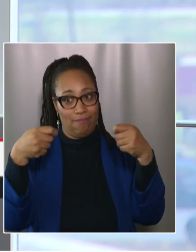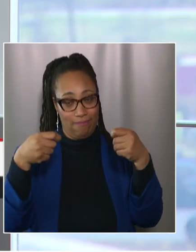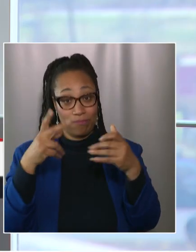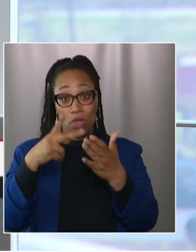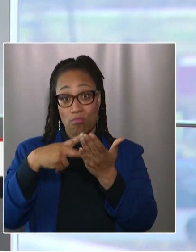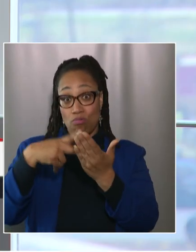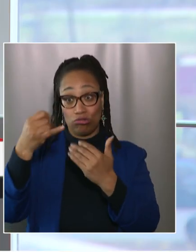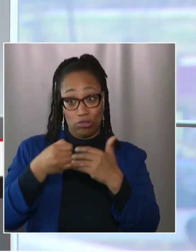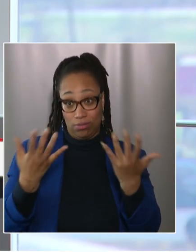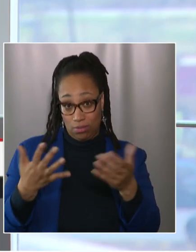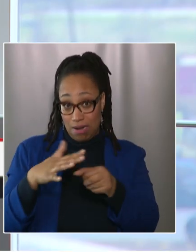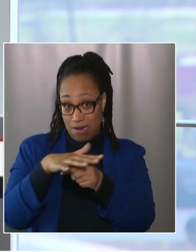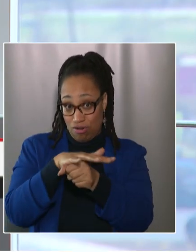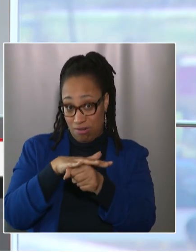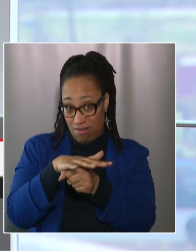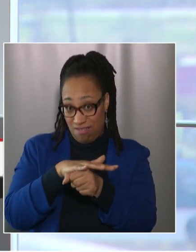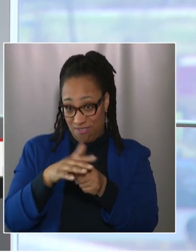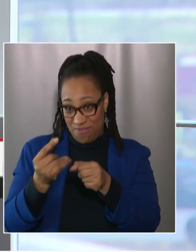projects.